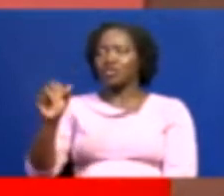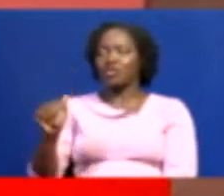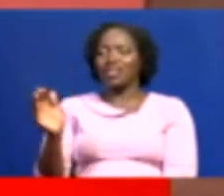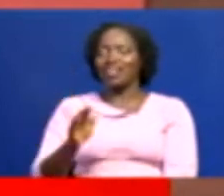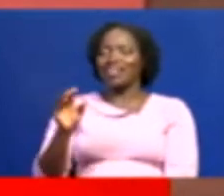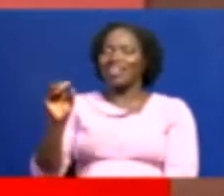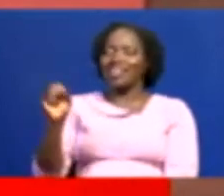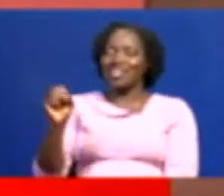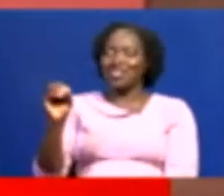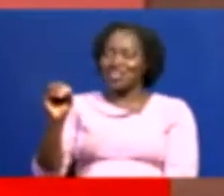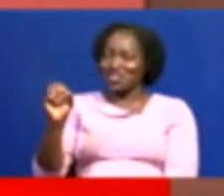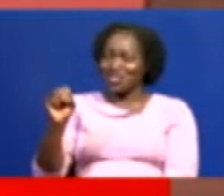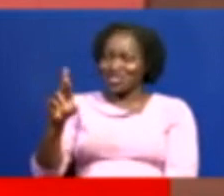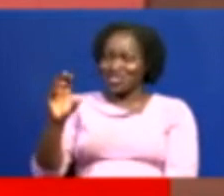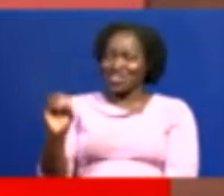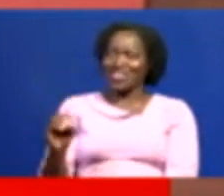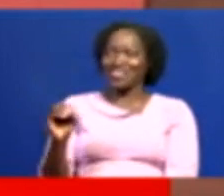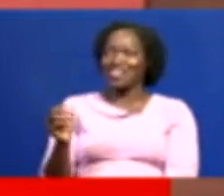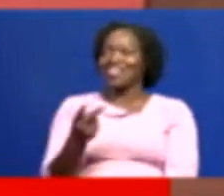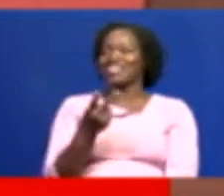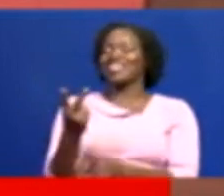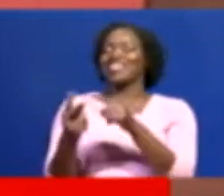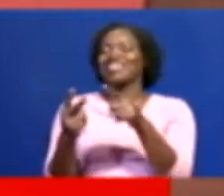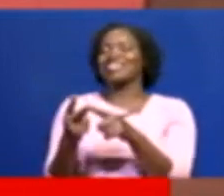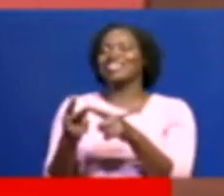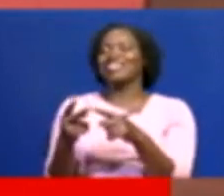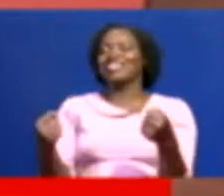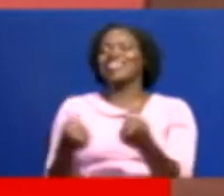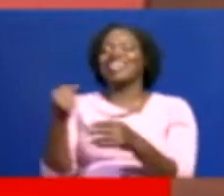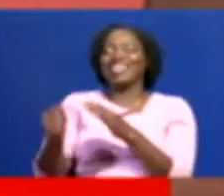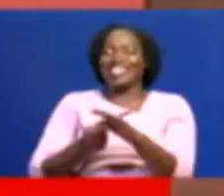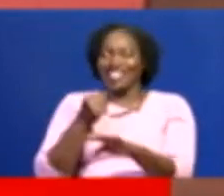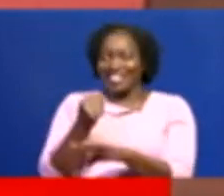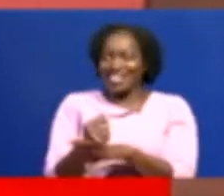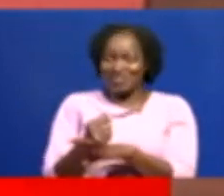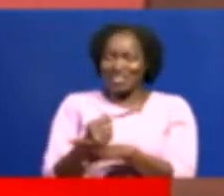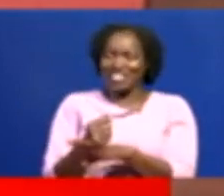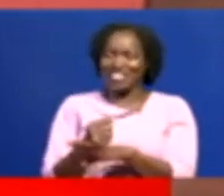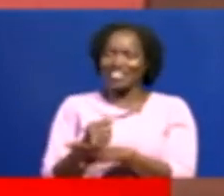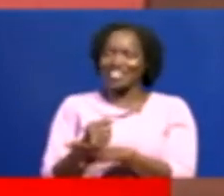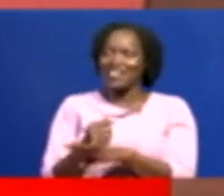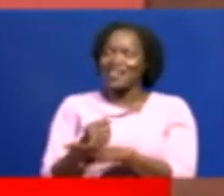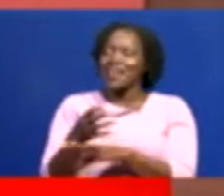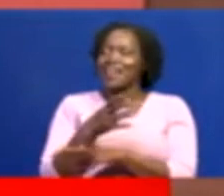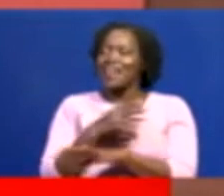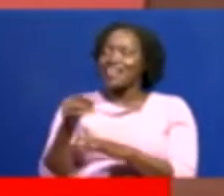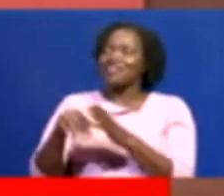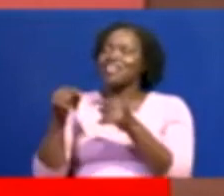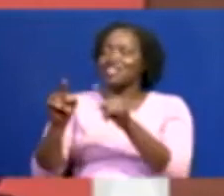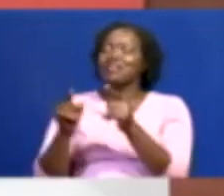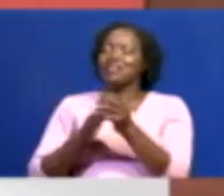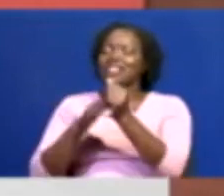Silvanus Osoro. These are people who are just accidentally appointed mm-hmm. and they have found themselves